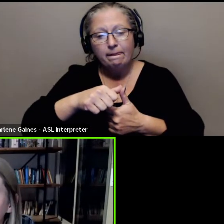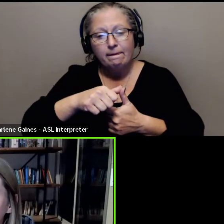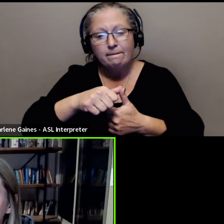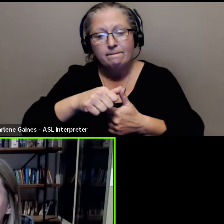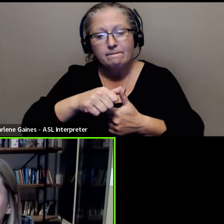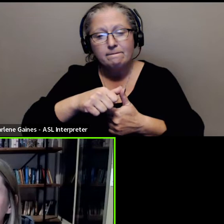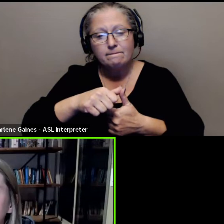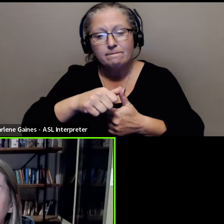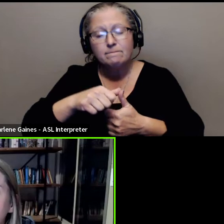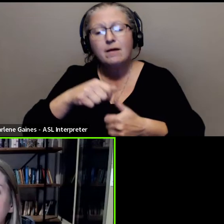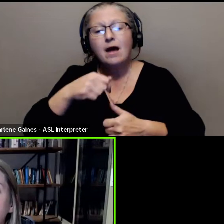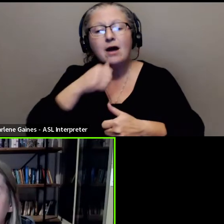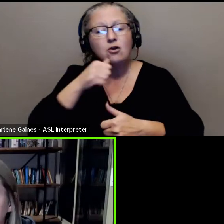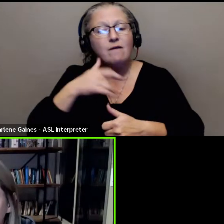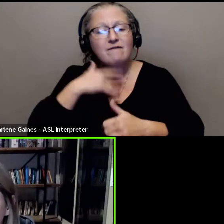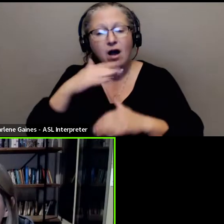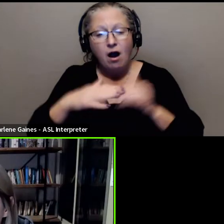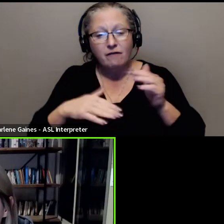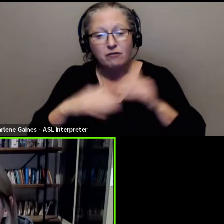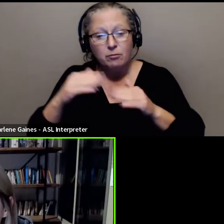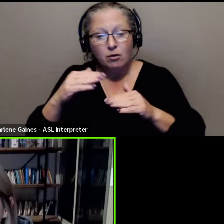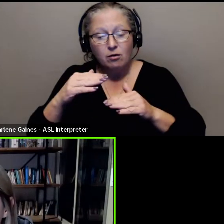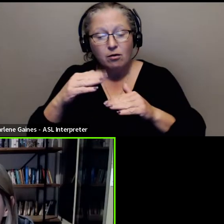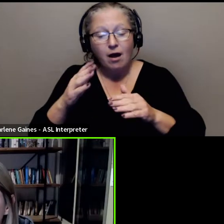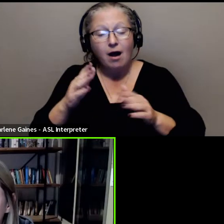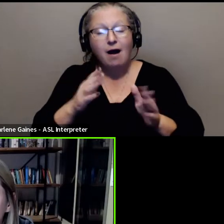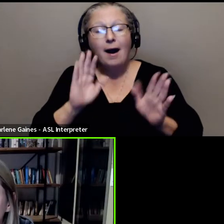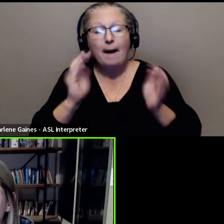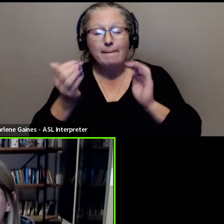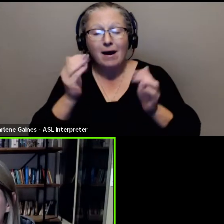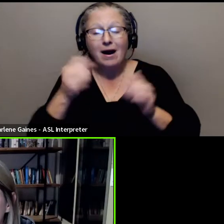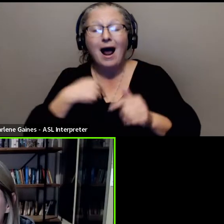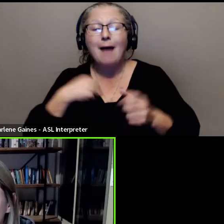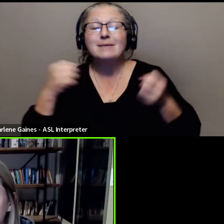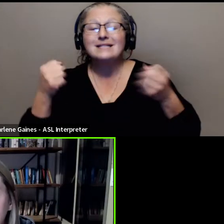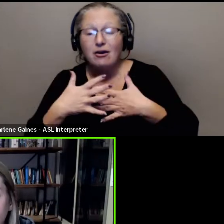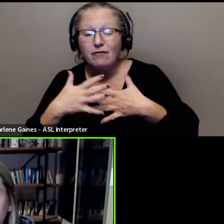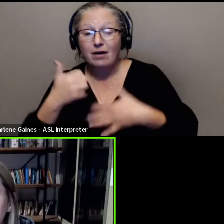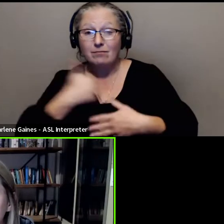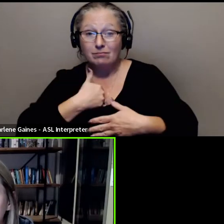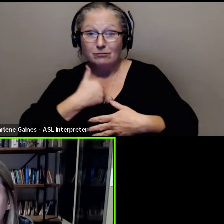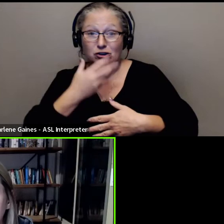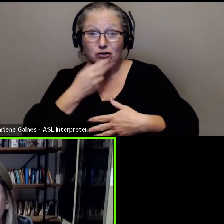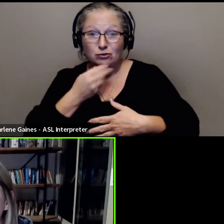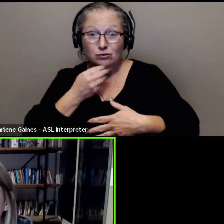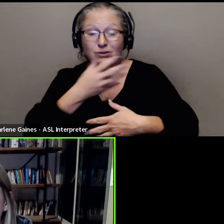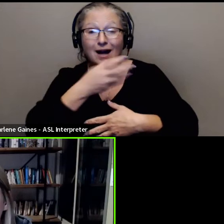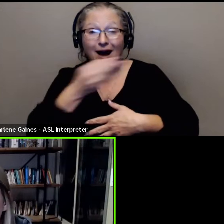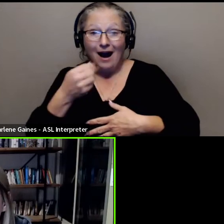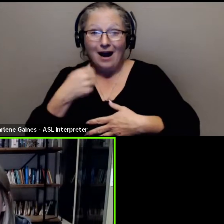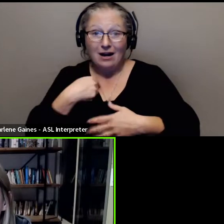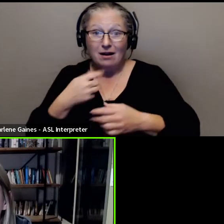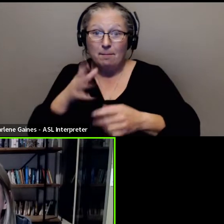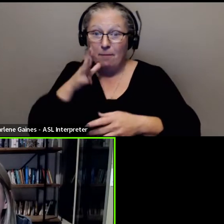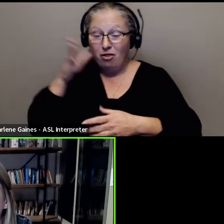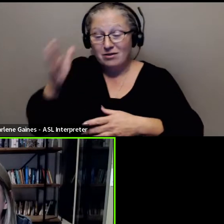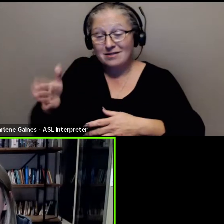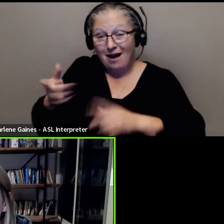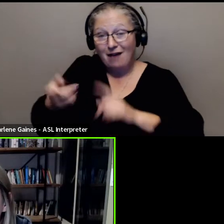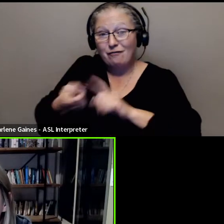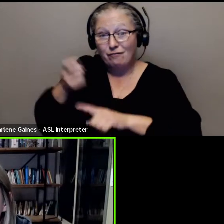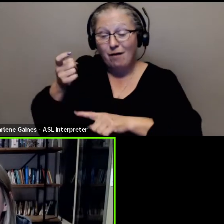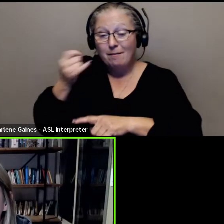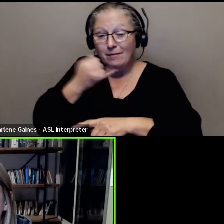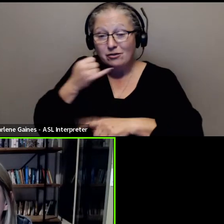feel comfortable, and there is, I am terrified. And as a Jew that is also a descendant on my mother's side